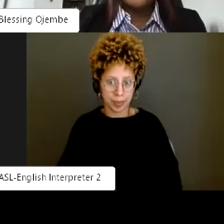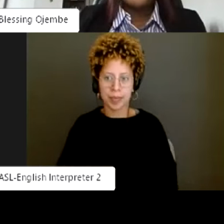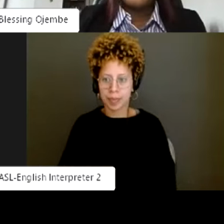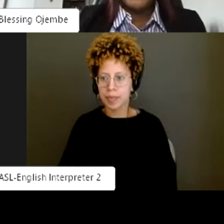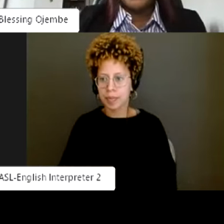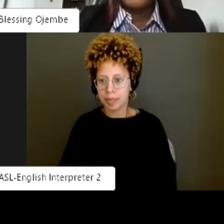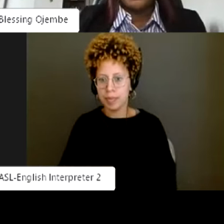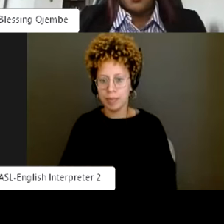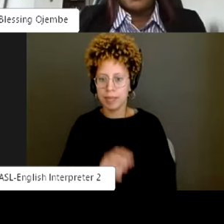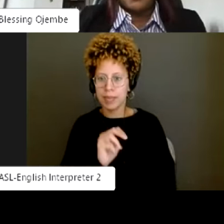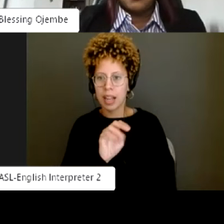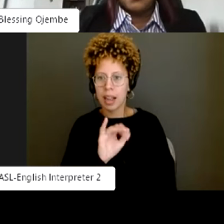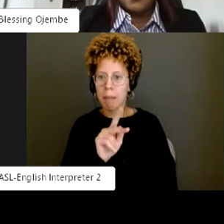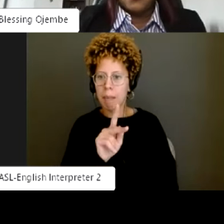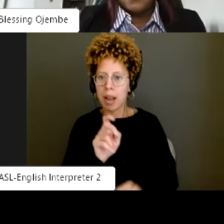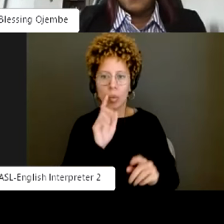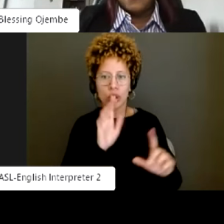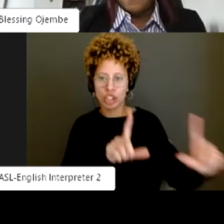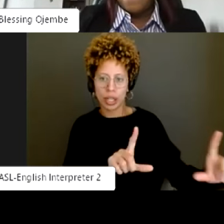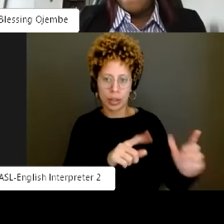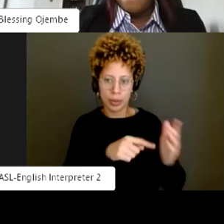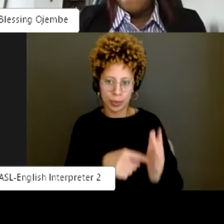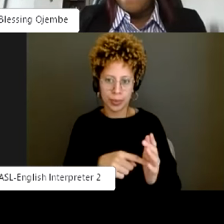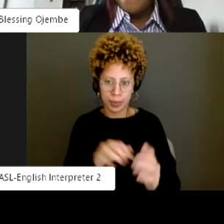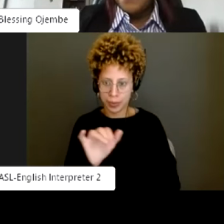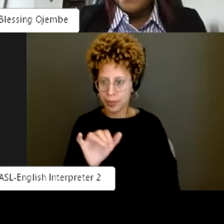You can also put it in the chat.